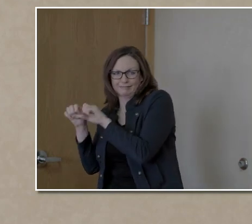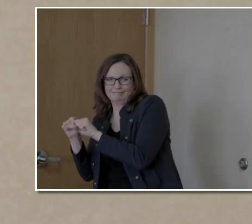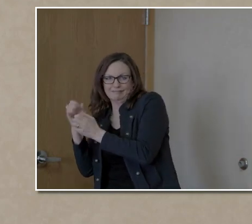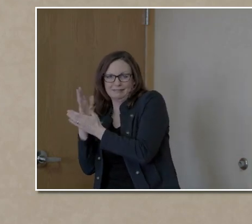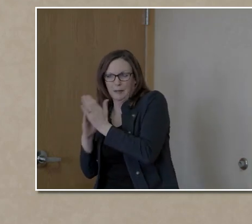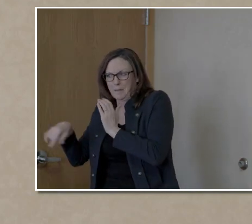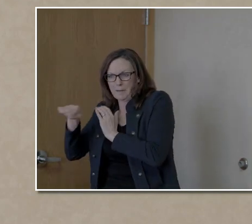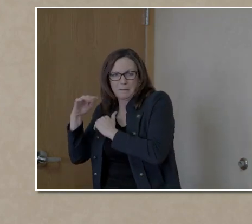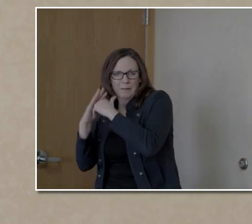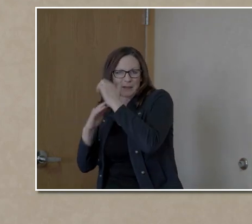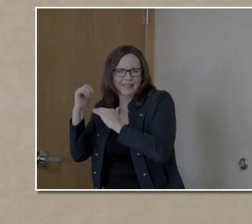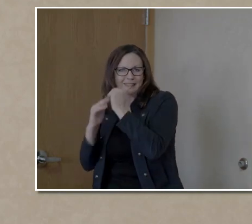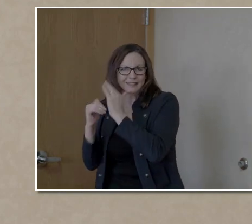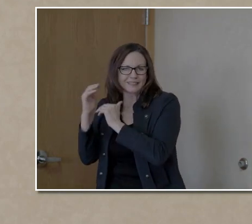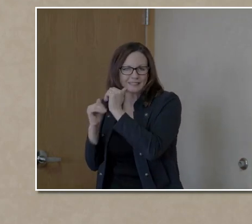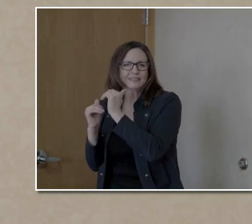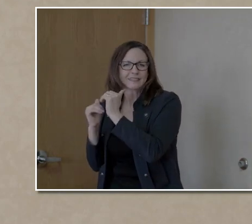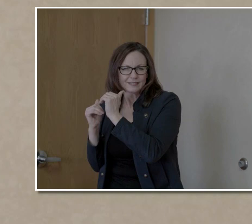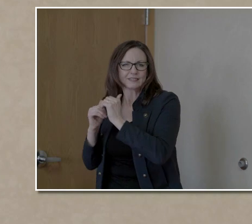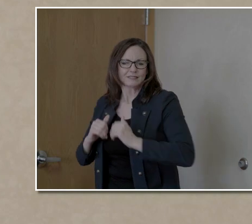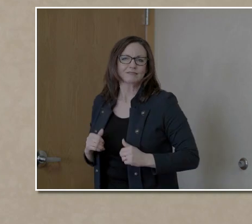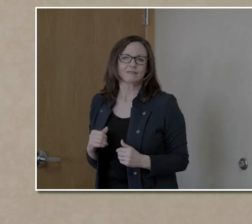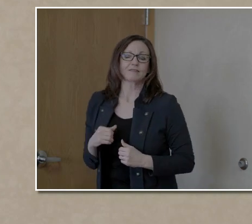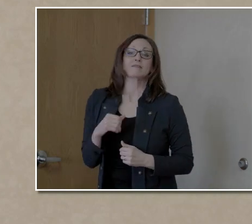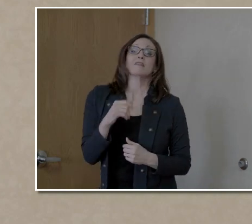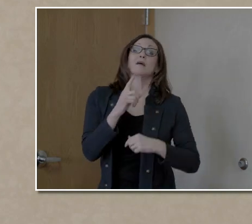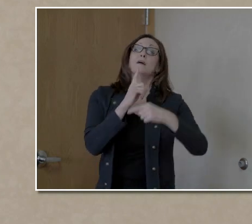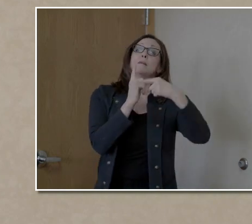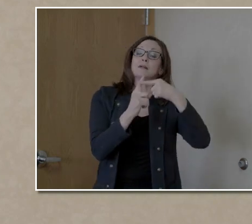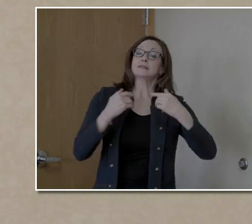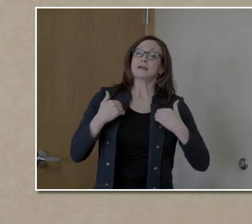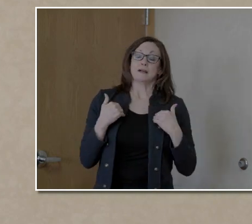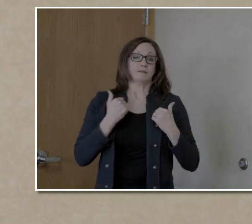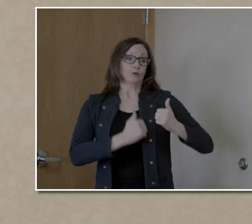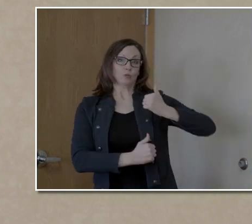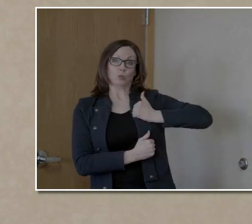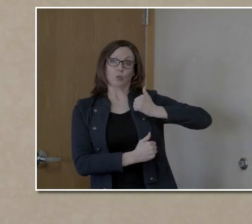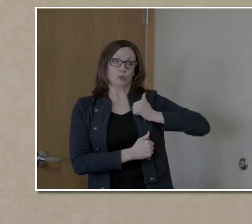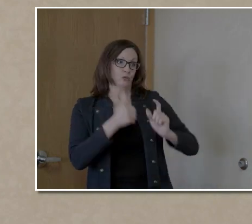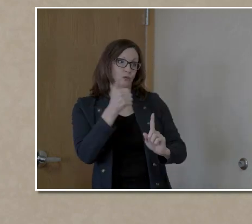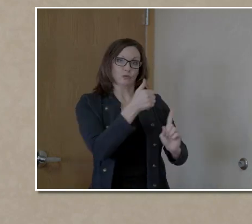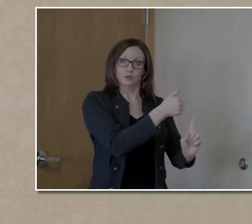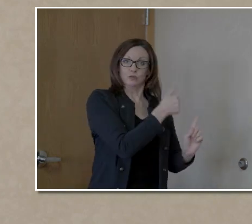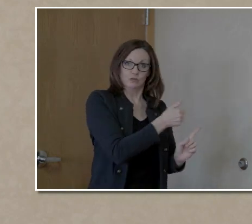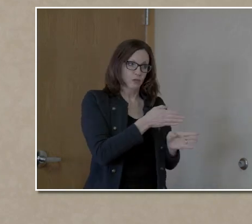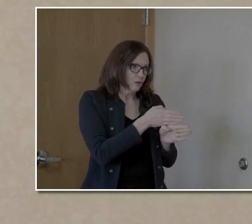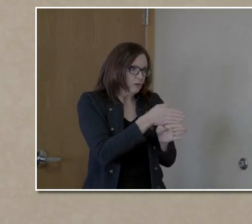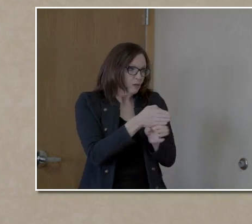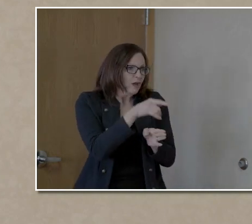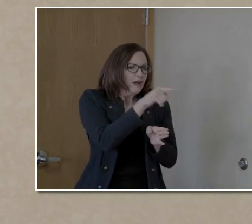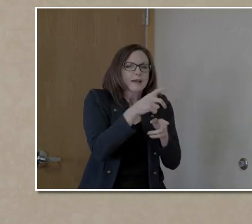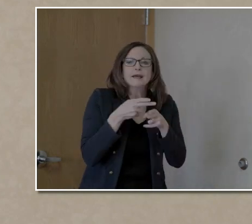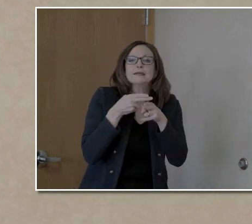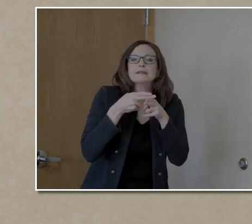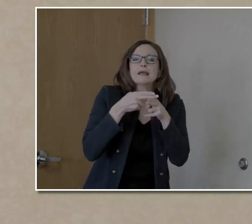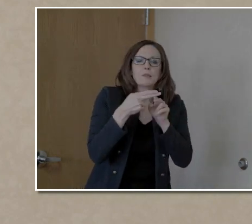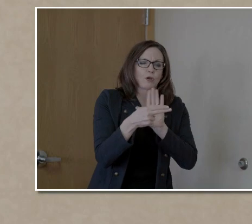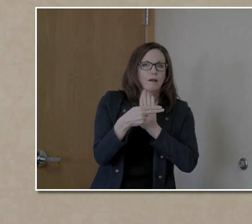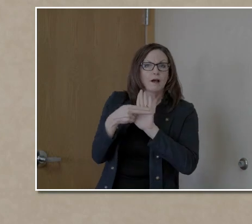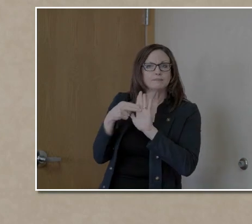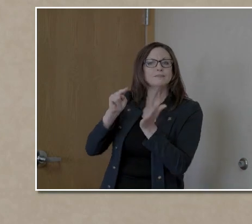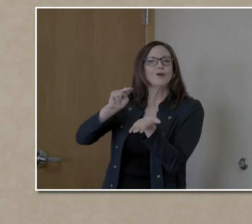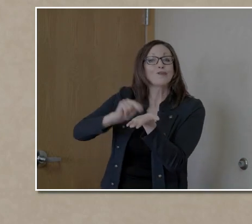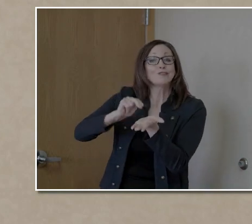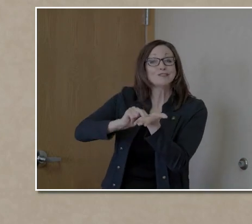centers in Madison and Milwaukee, as well as another Milwaukee County-run facility with medical monitoring and administrative